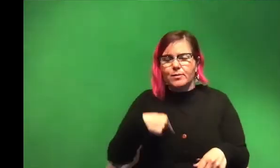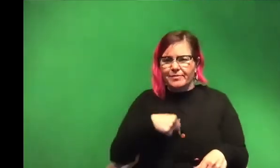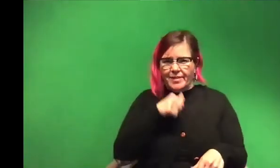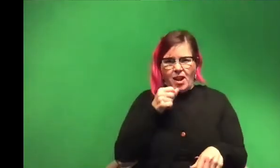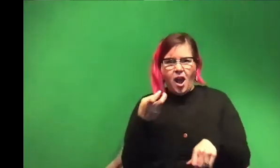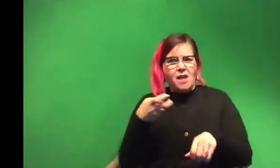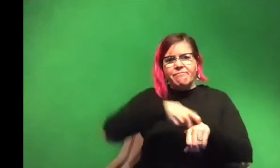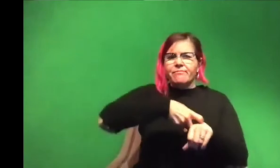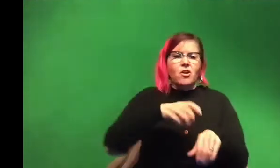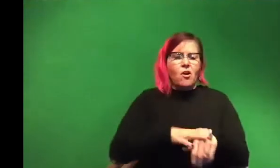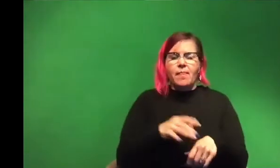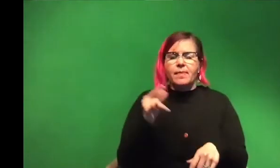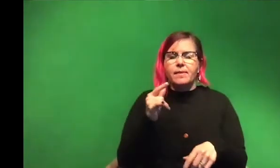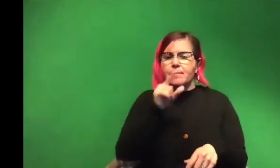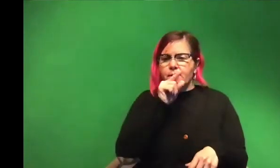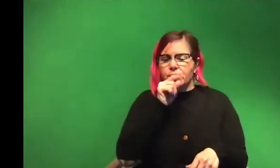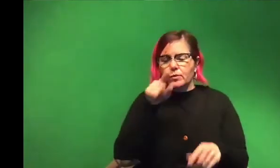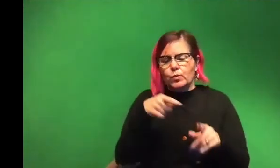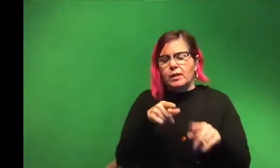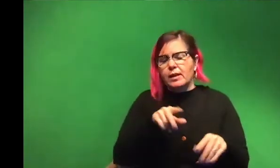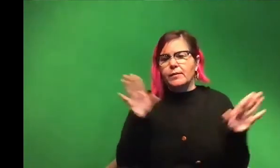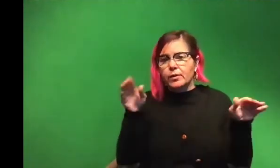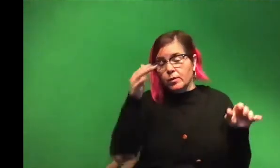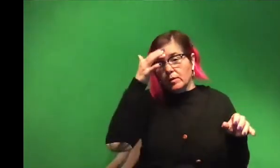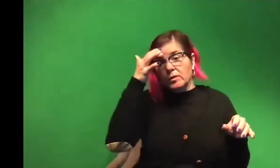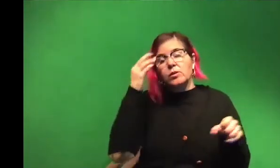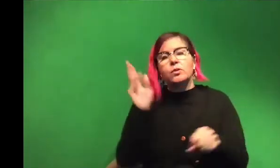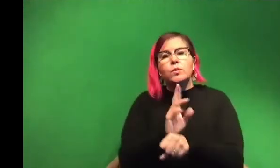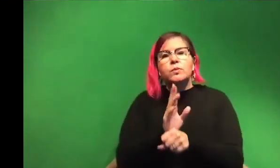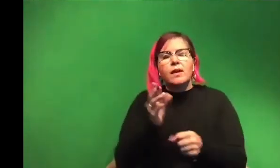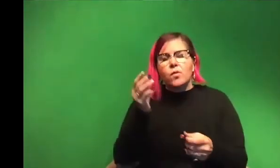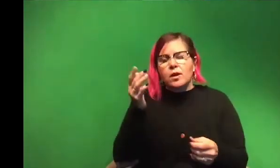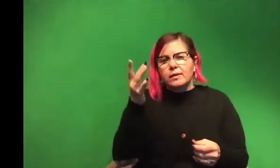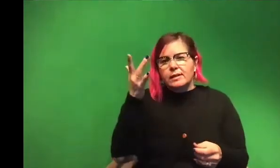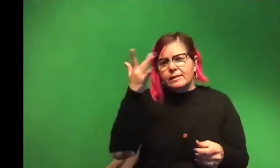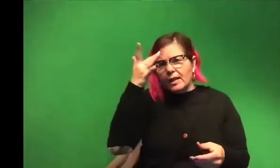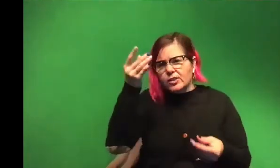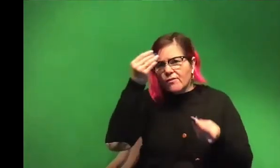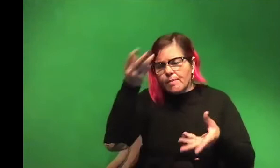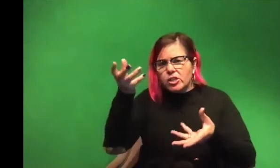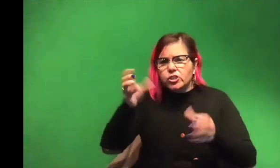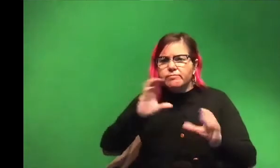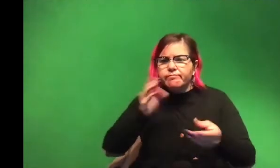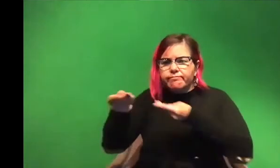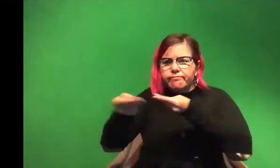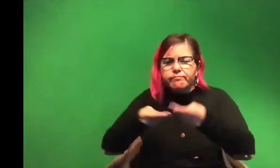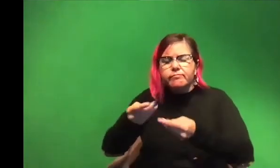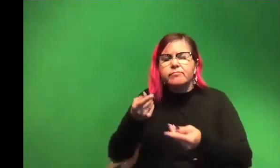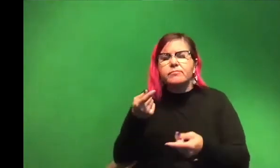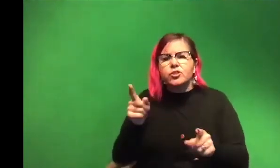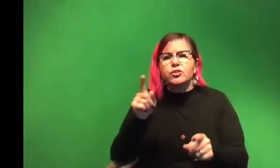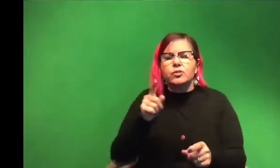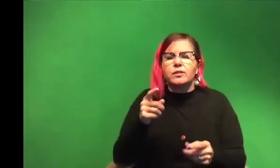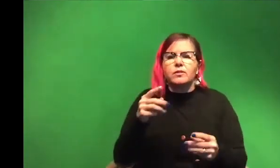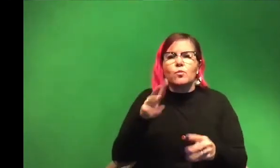we actually utilize that for intelligence and information during World War One. So that was one of the